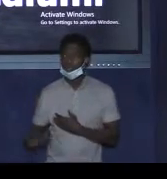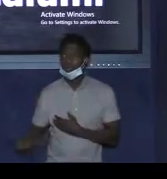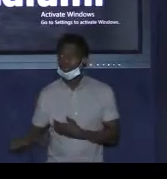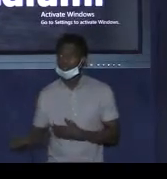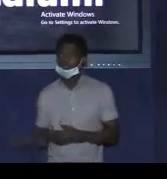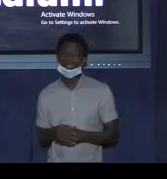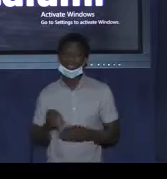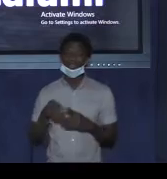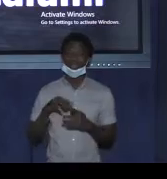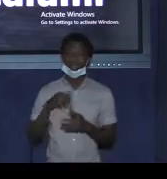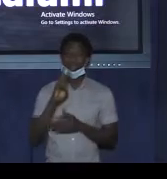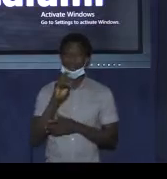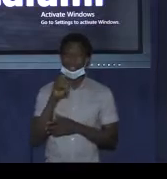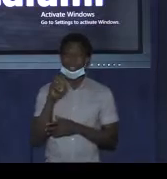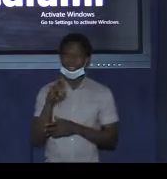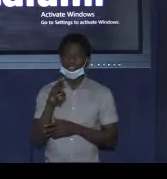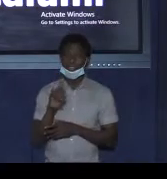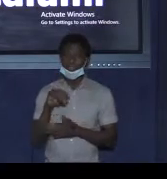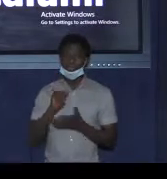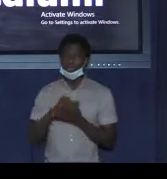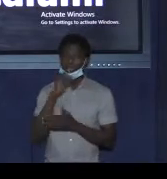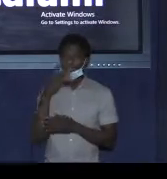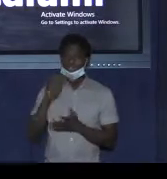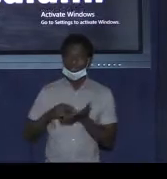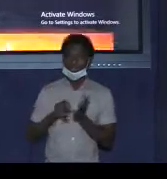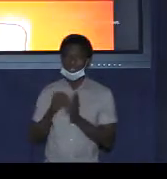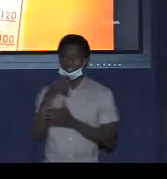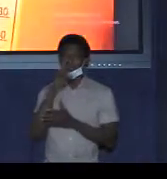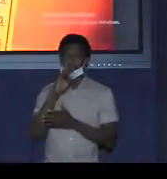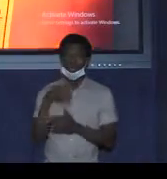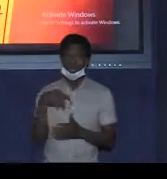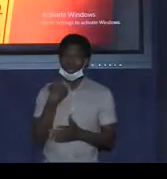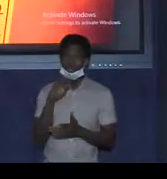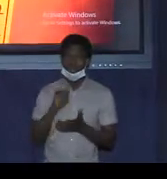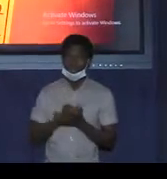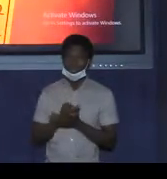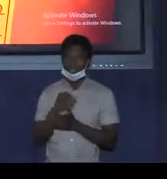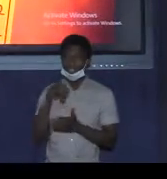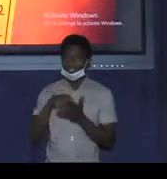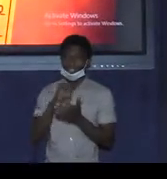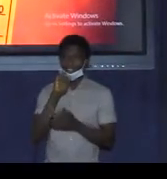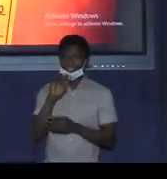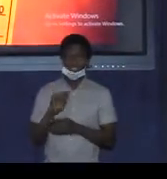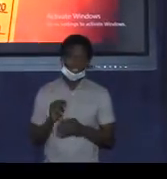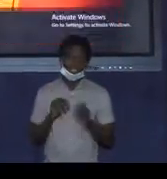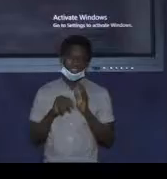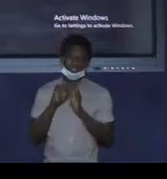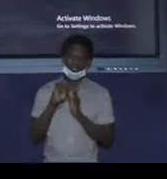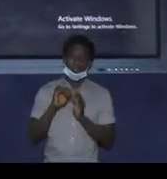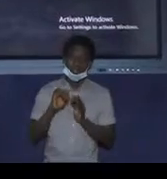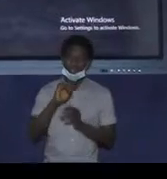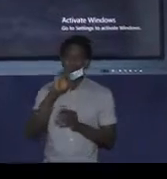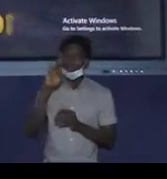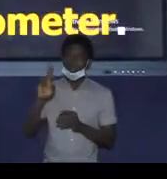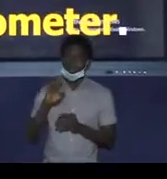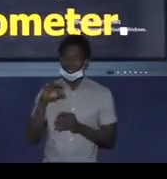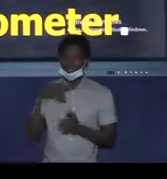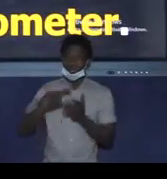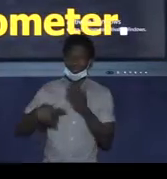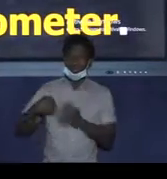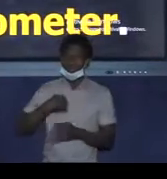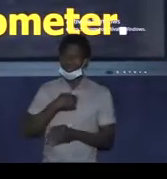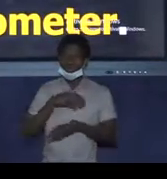medium. That's the meaning of temperature. And you were also told that temperature is measured using what we